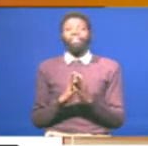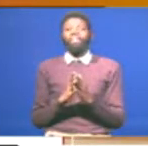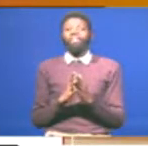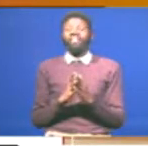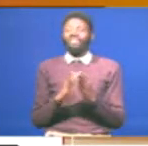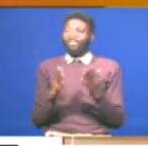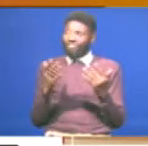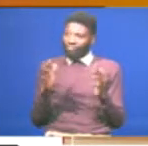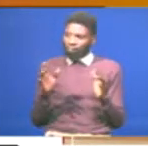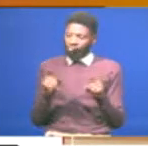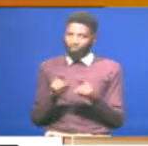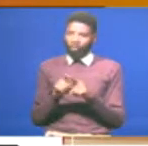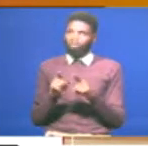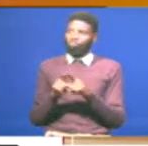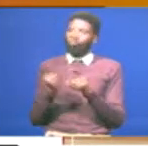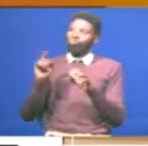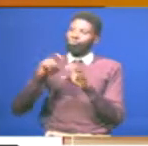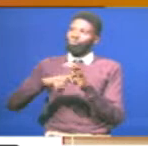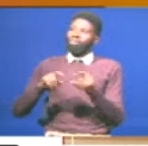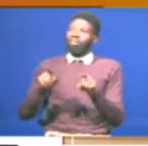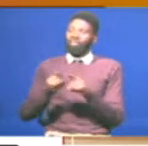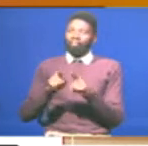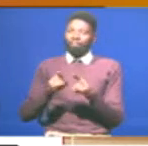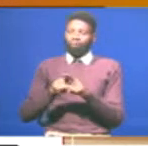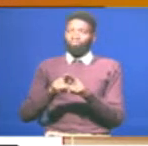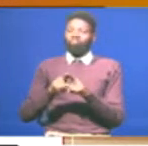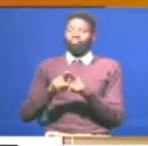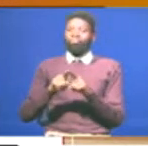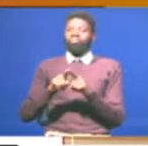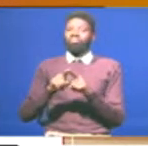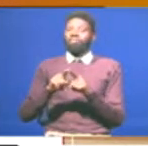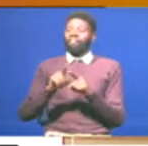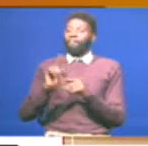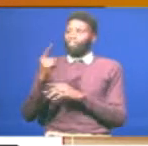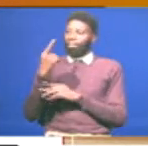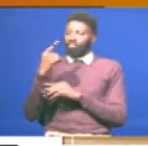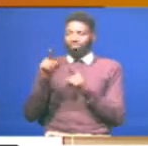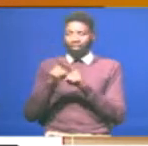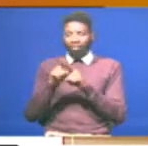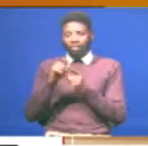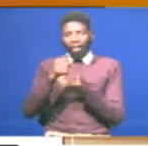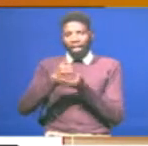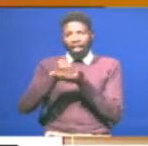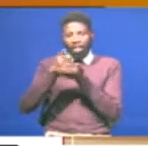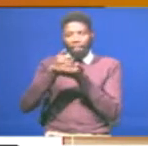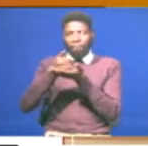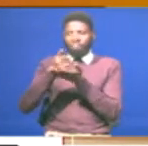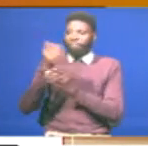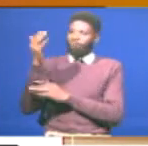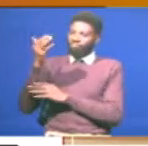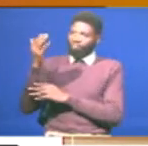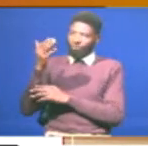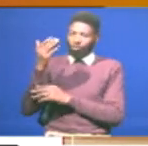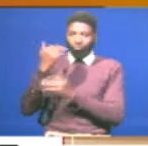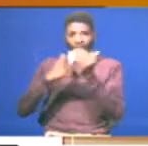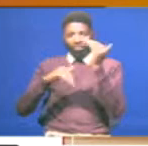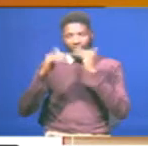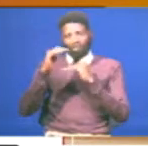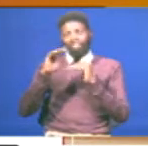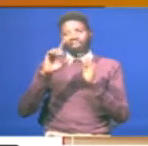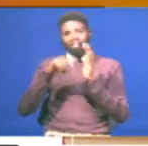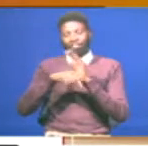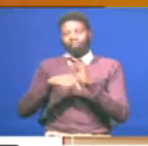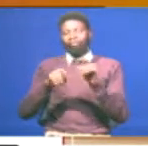absorbed also as a tutorial fellow. I think first as a graduate assistant at the university. As a tutorial fellow, then I got